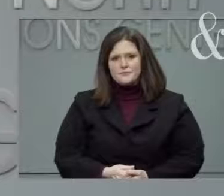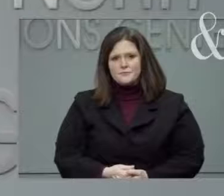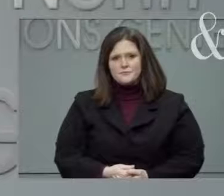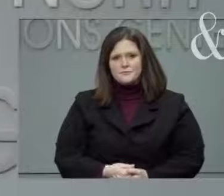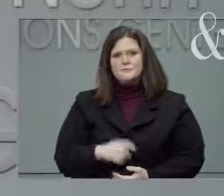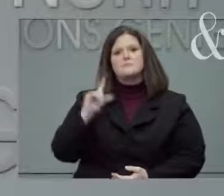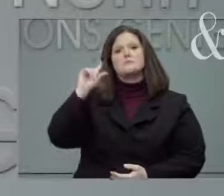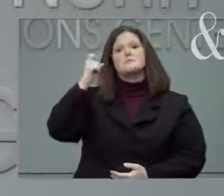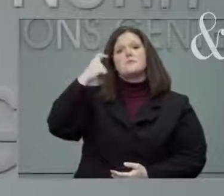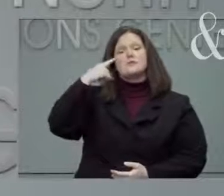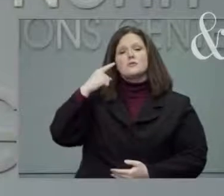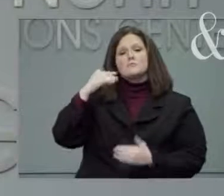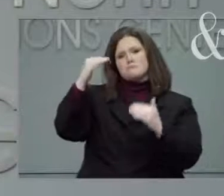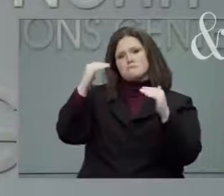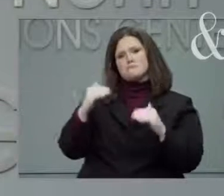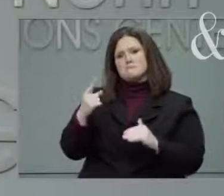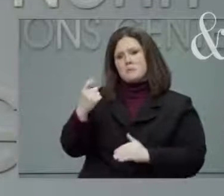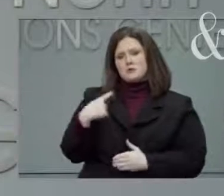Next question, please.